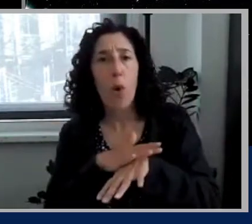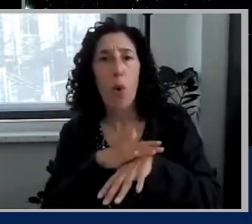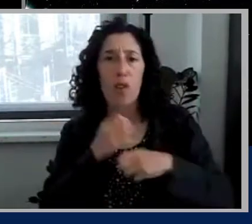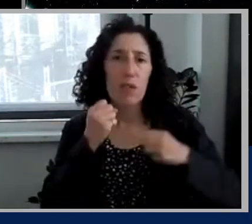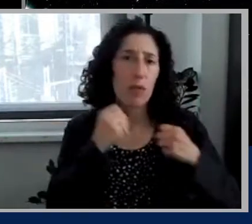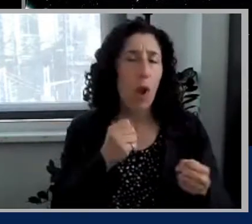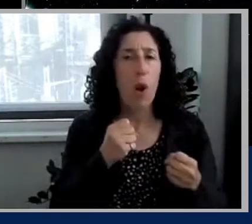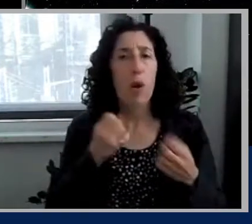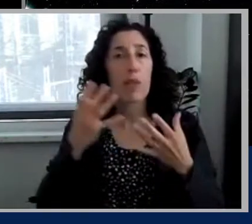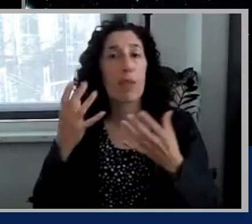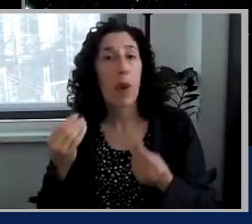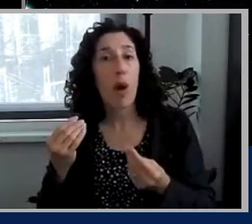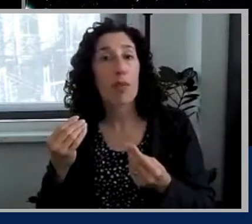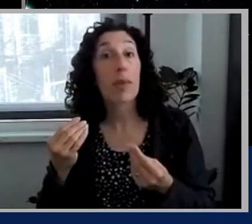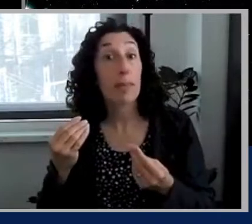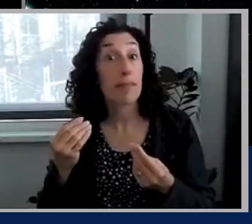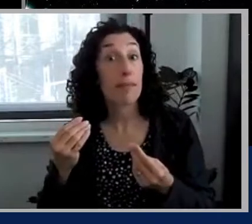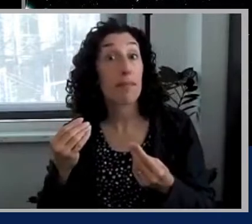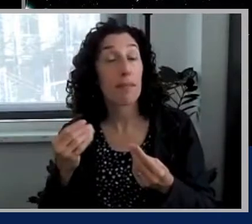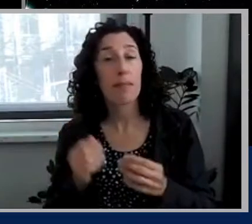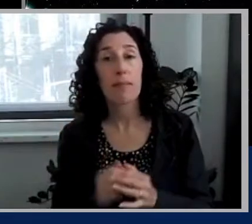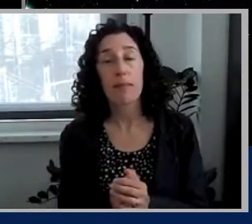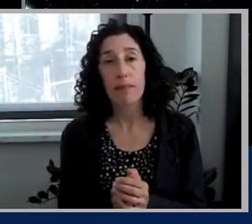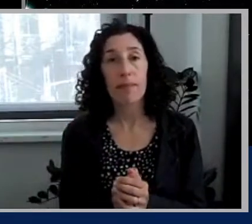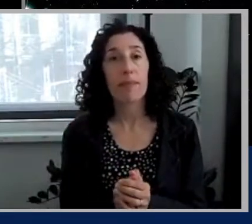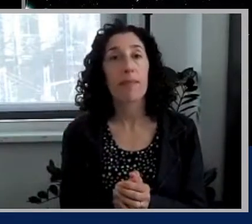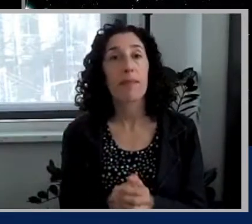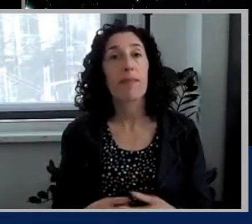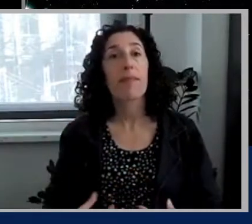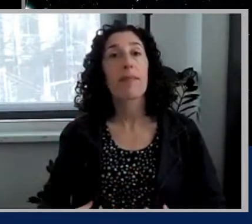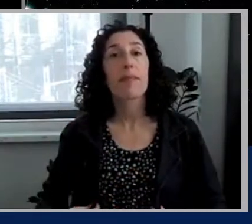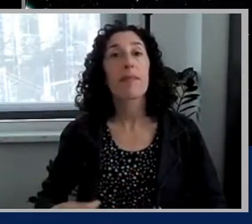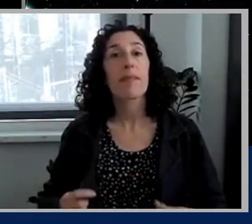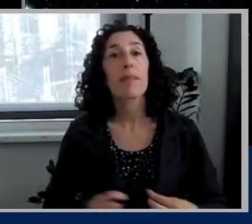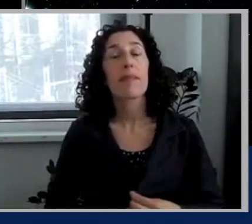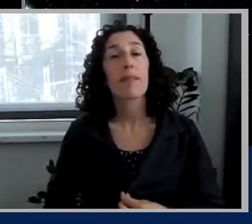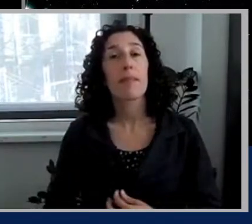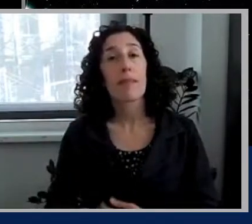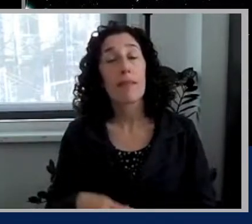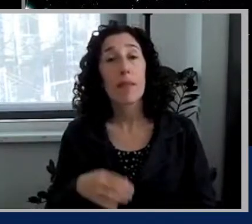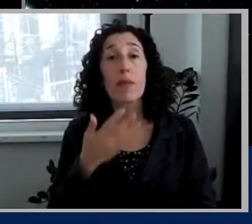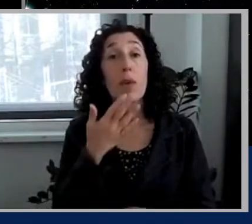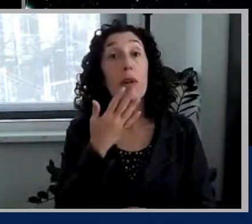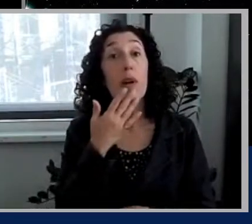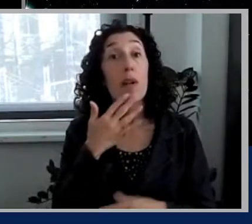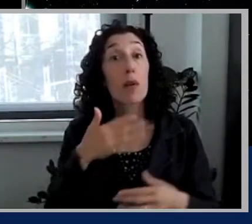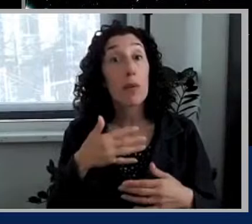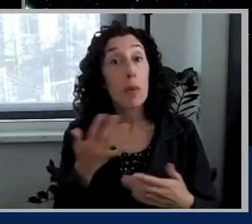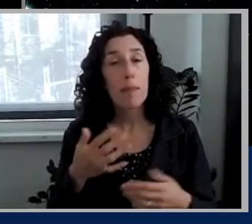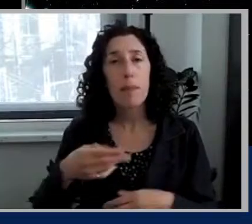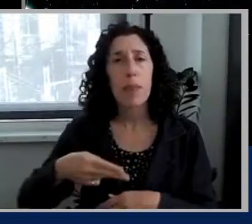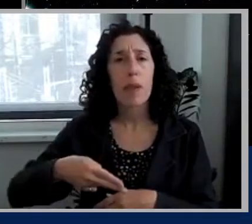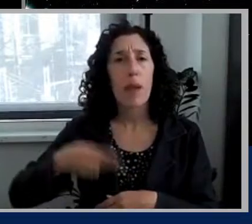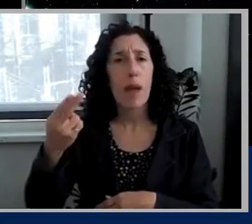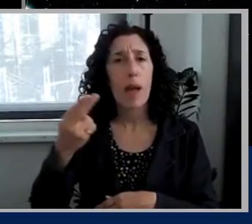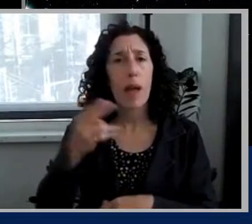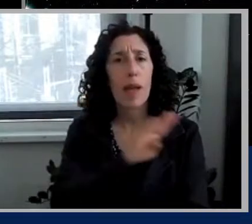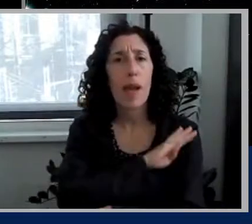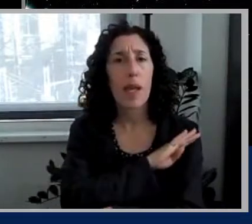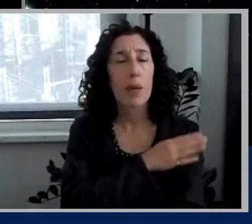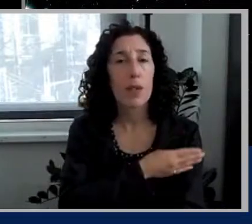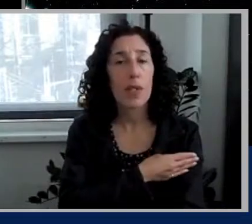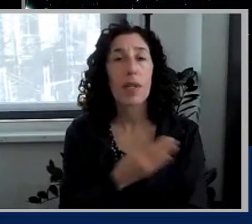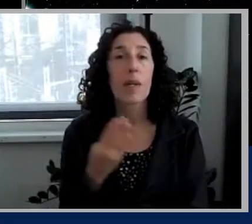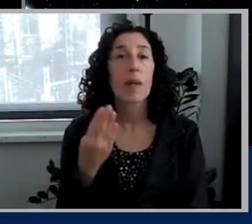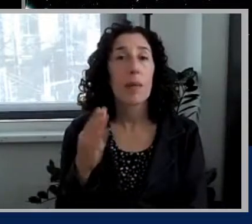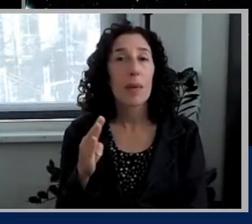assign colors that make sense for the science. So higher energy colors will typically be the blues and the purples, and